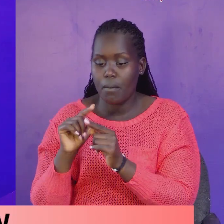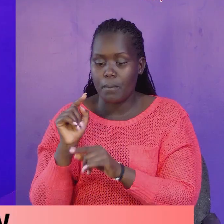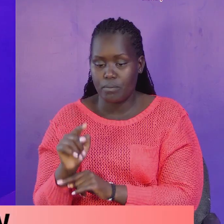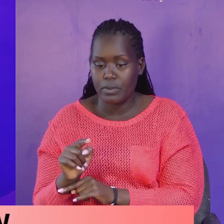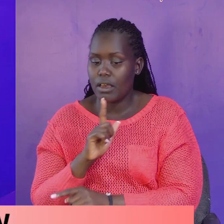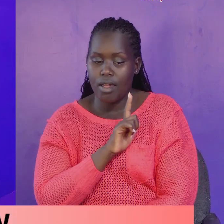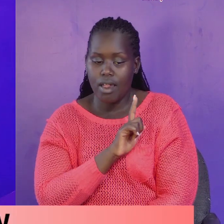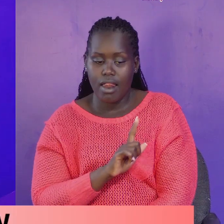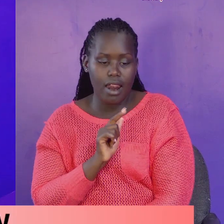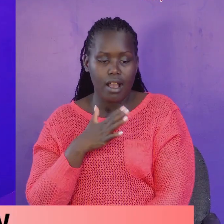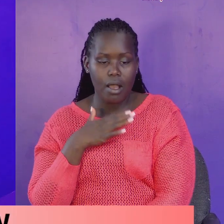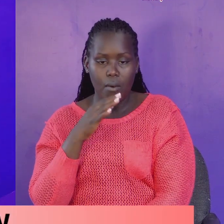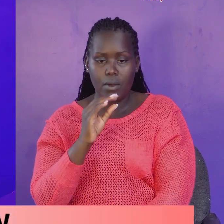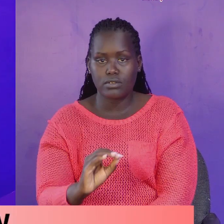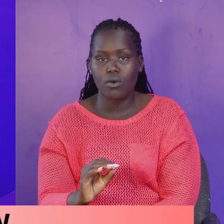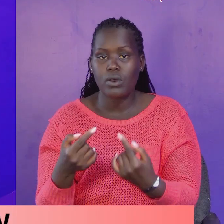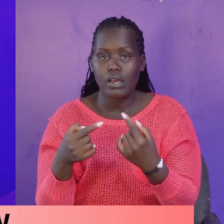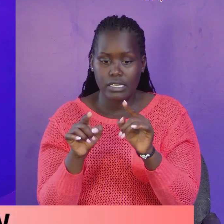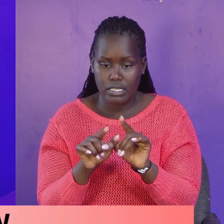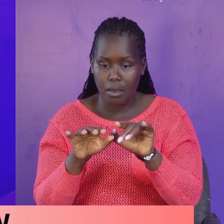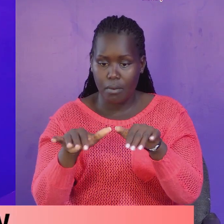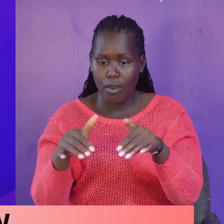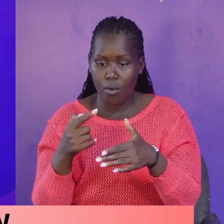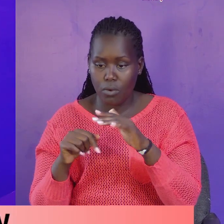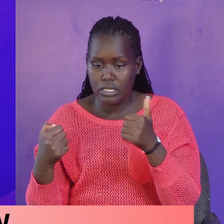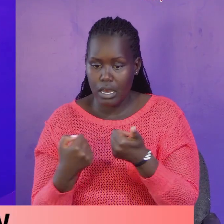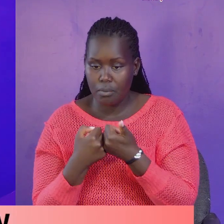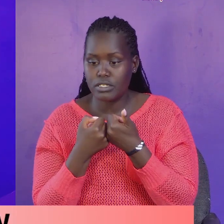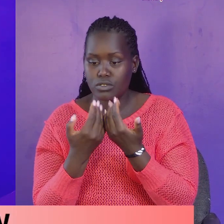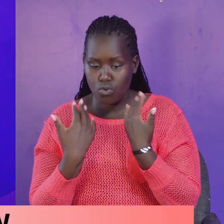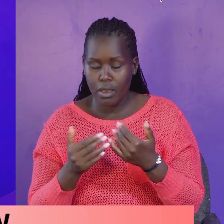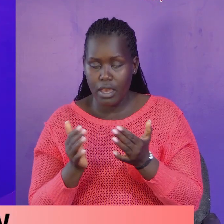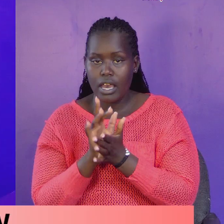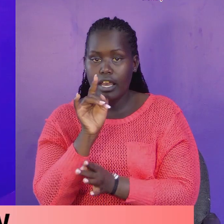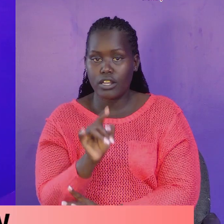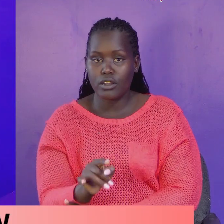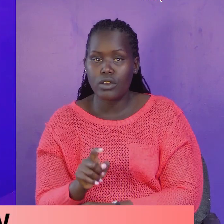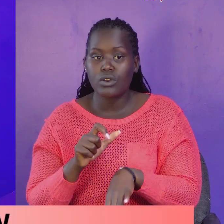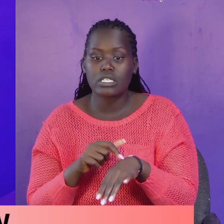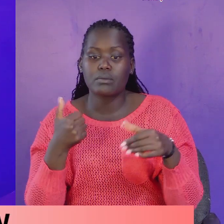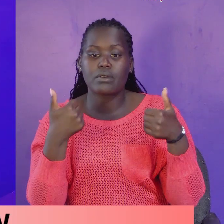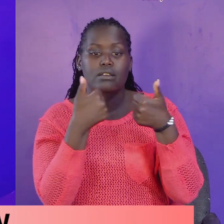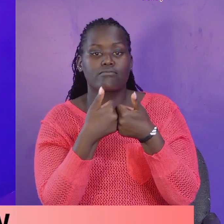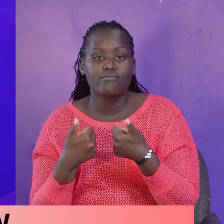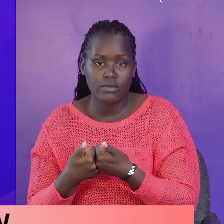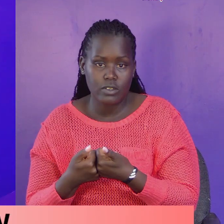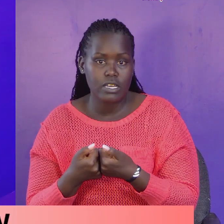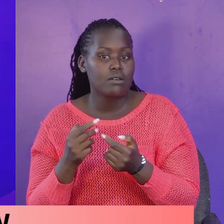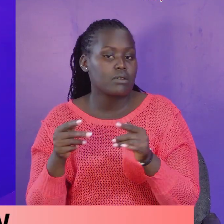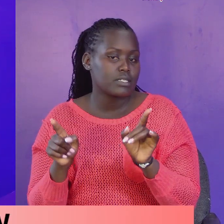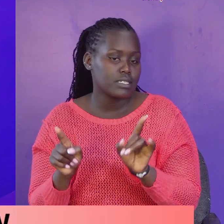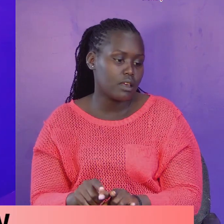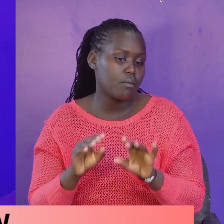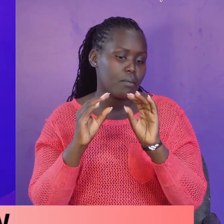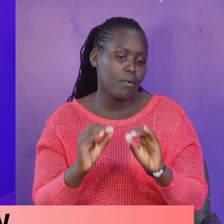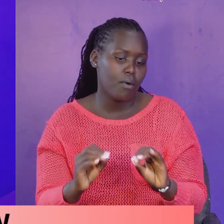luck. It is the same thing that happens to me and you. Yeah. When it comes to games, we are not on the same page. When it